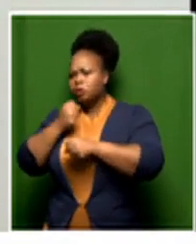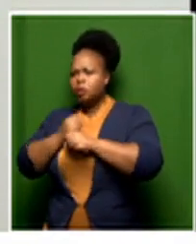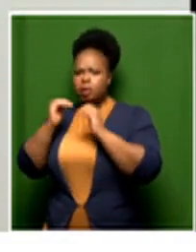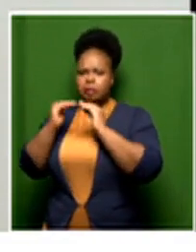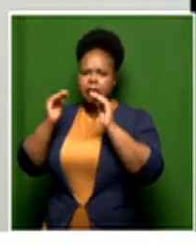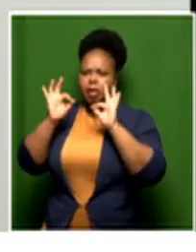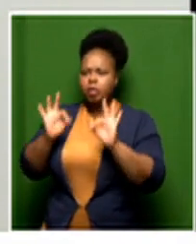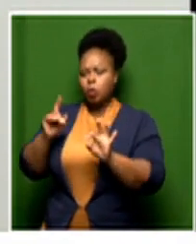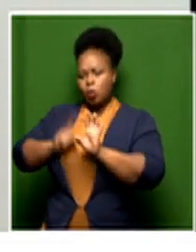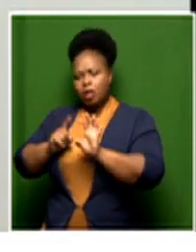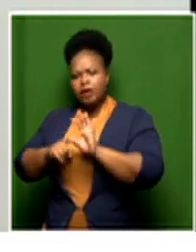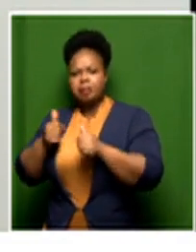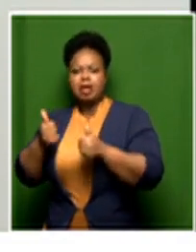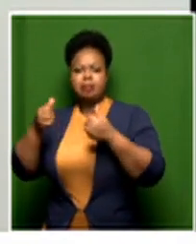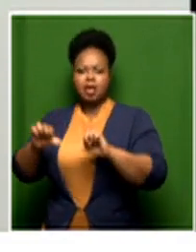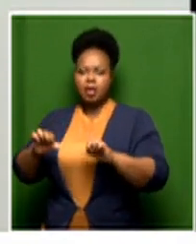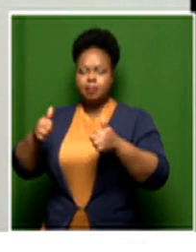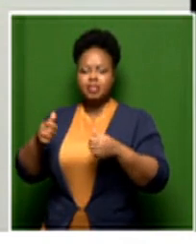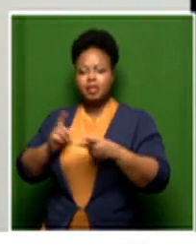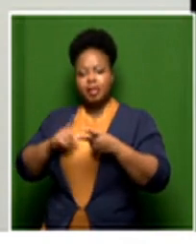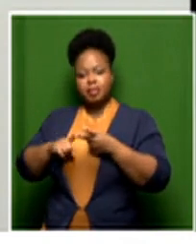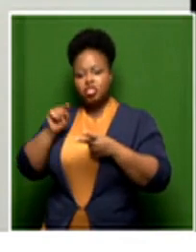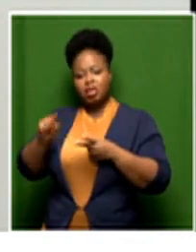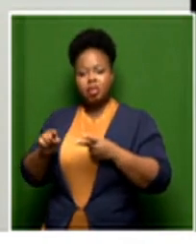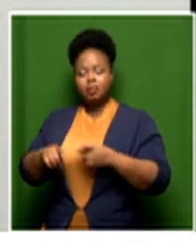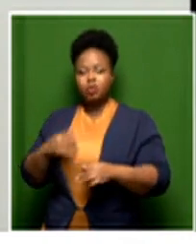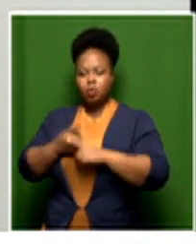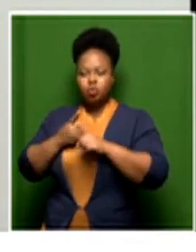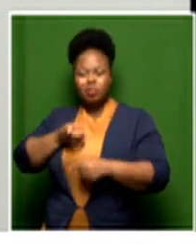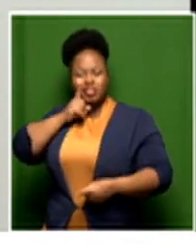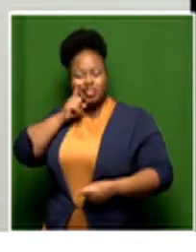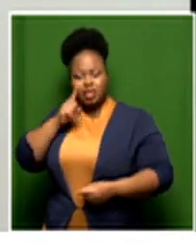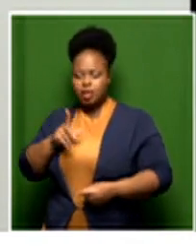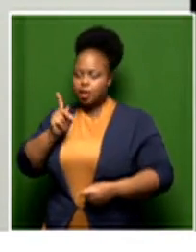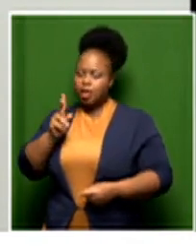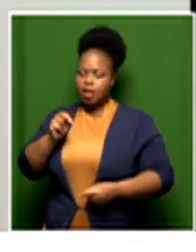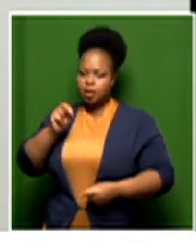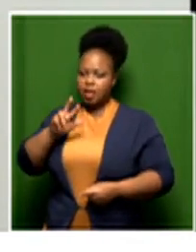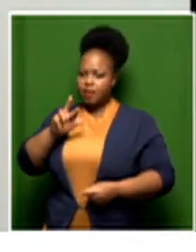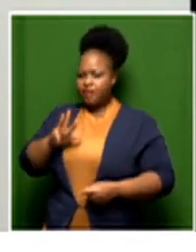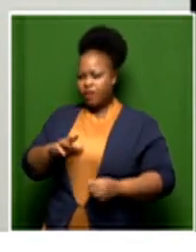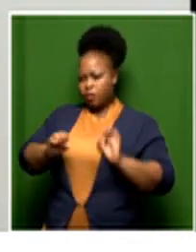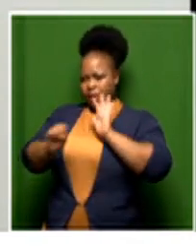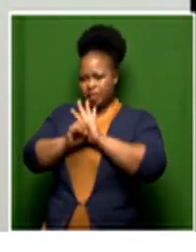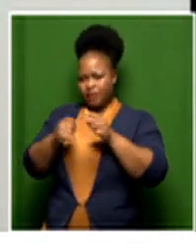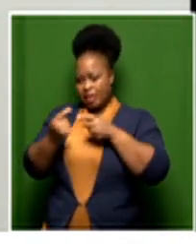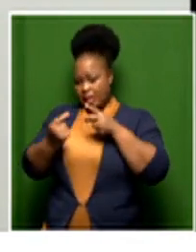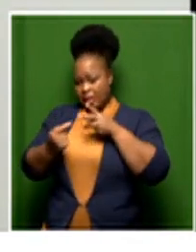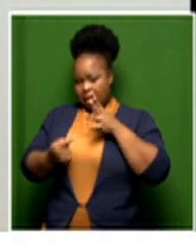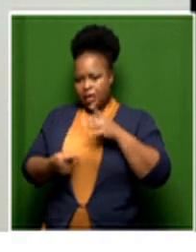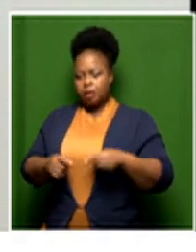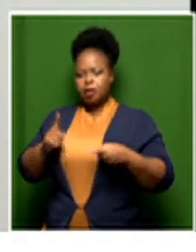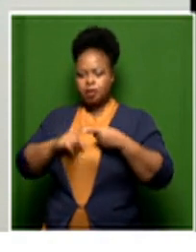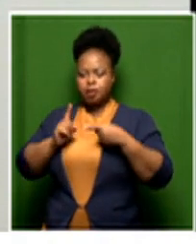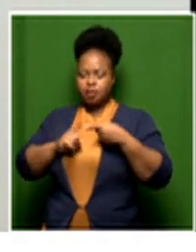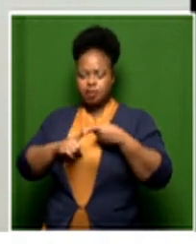falsified, there's particular markings. So one should look for, on a KN95 or an N95 mask, for example, one should